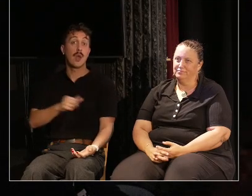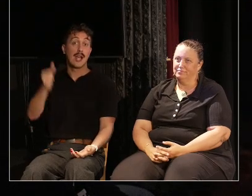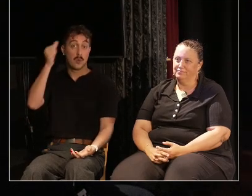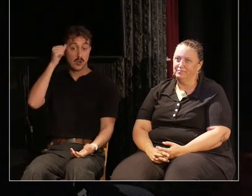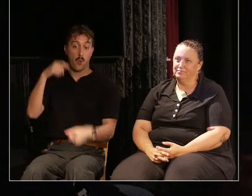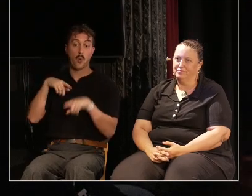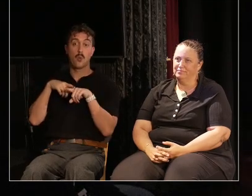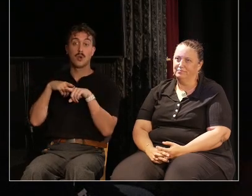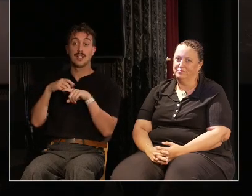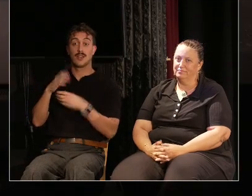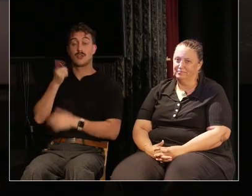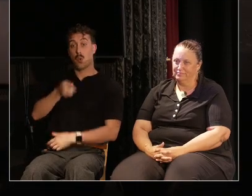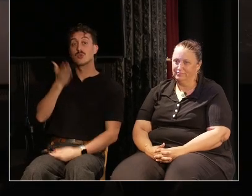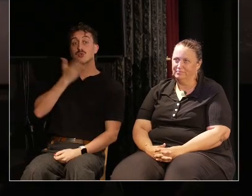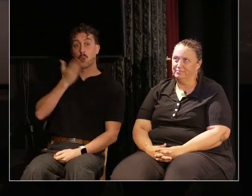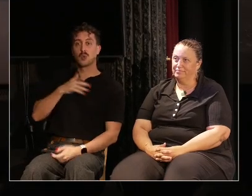of taxpayer funding?